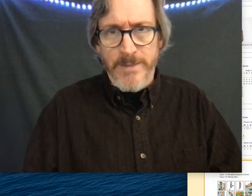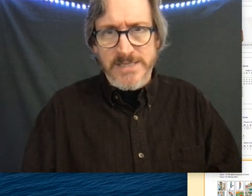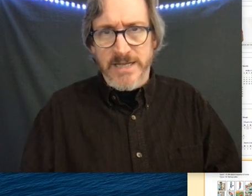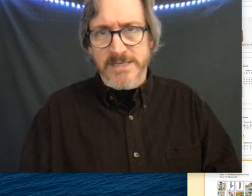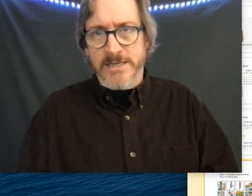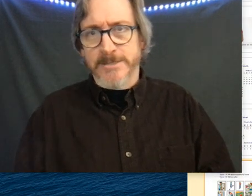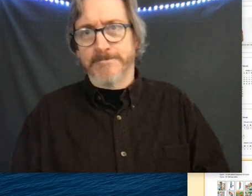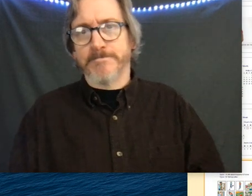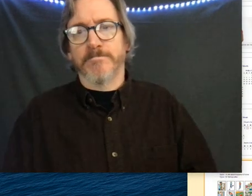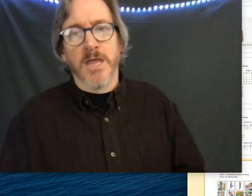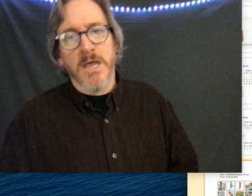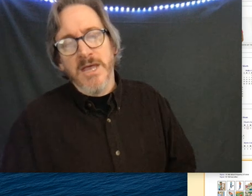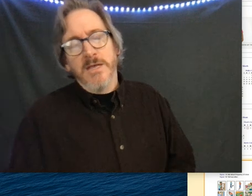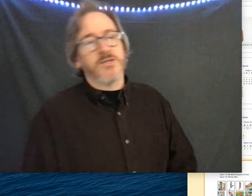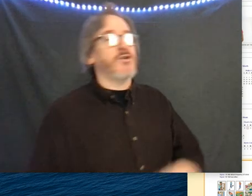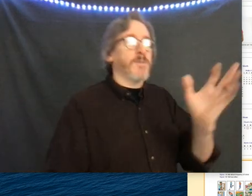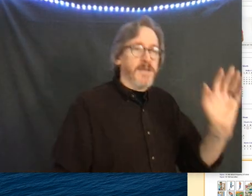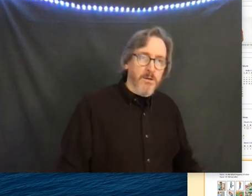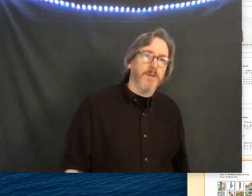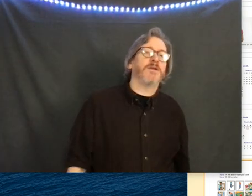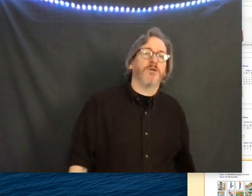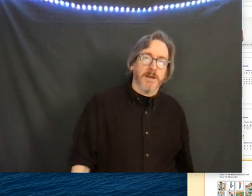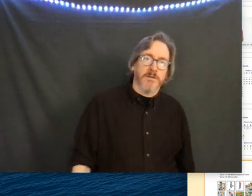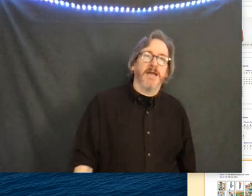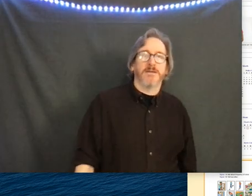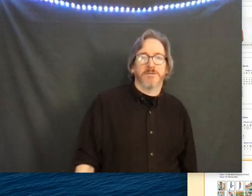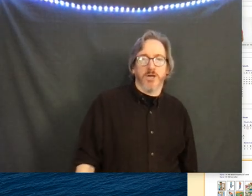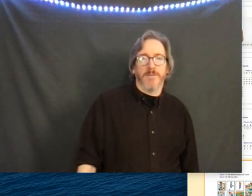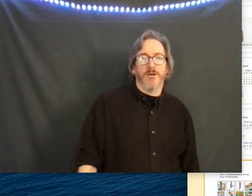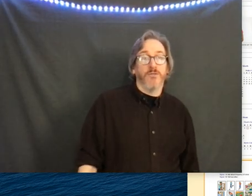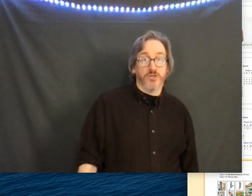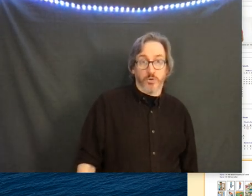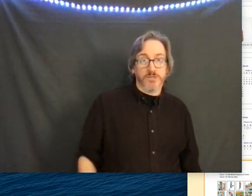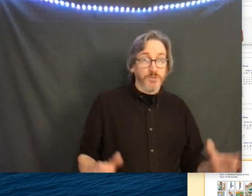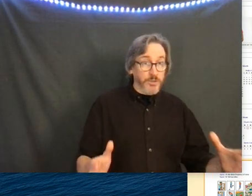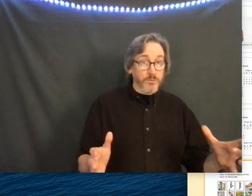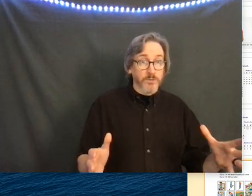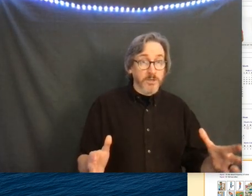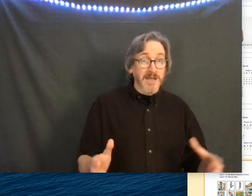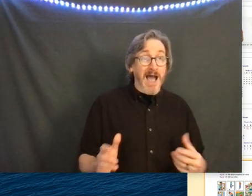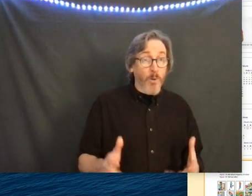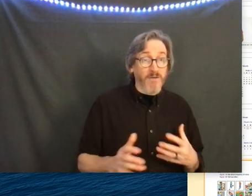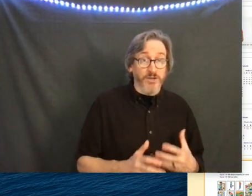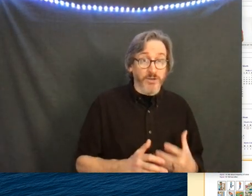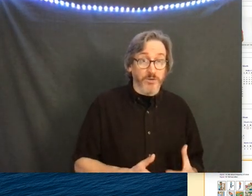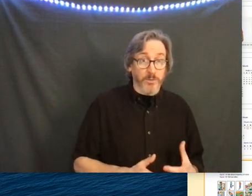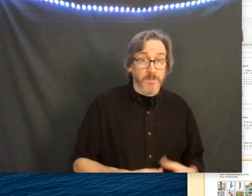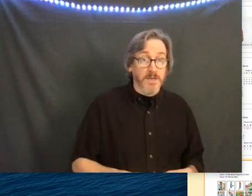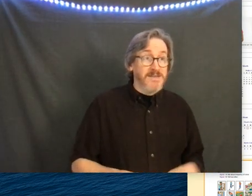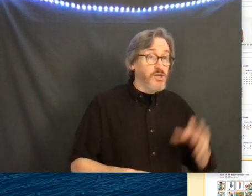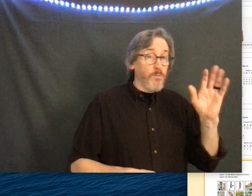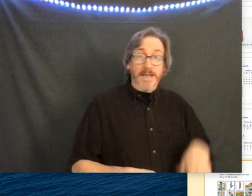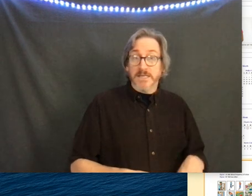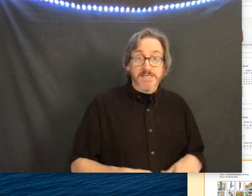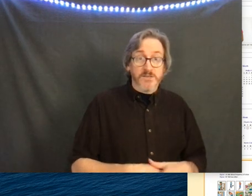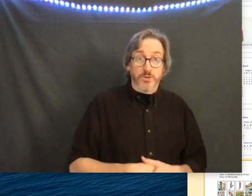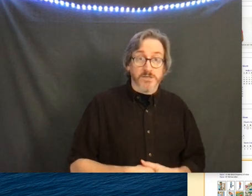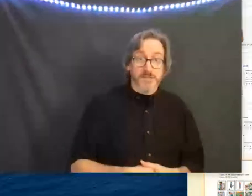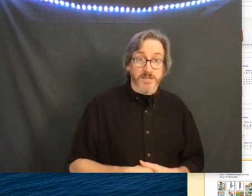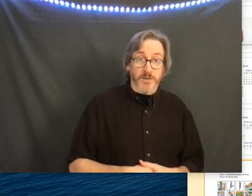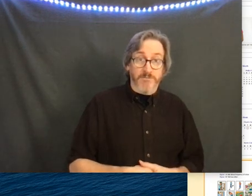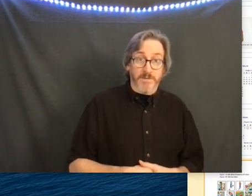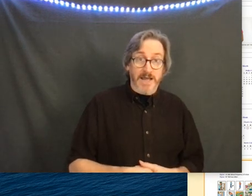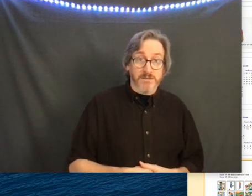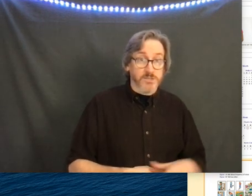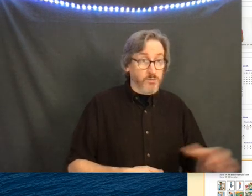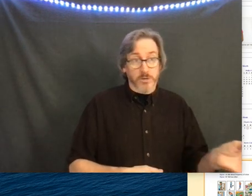it makes a lot of sense. So normally now we would go around and talk about the chores you do. How often do you do them? So make a list of the chores